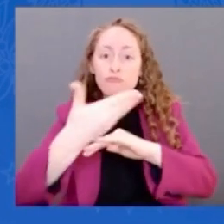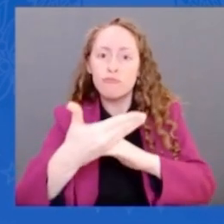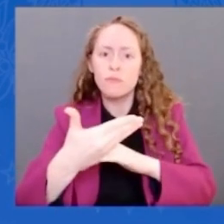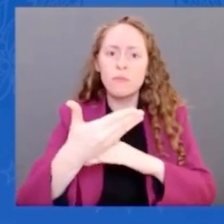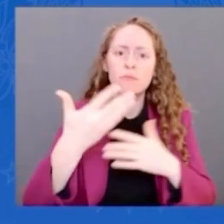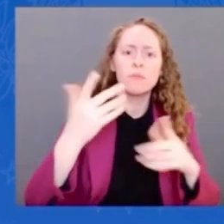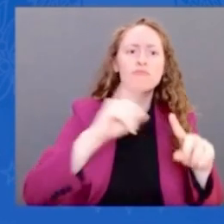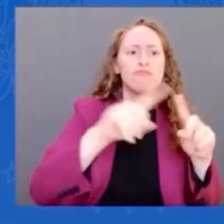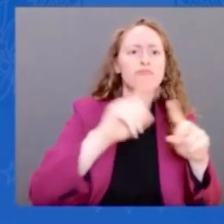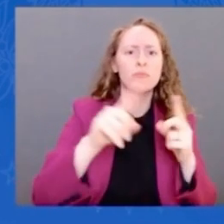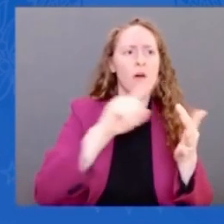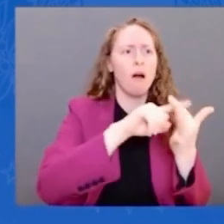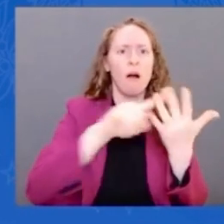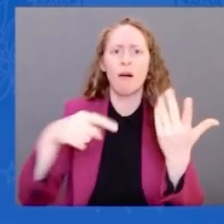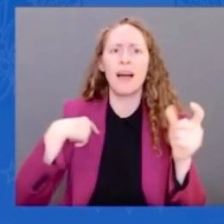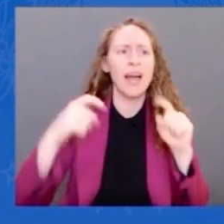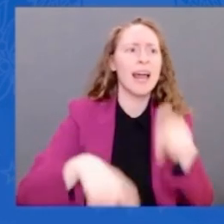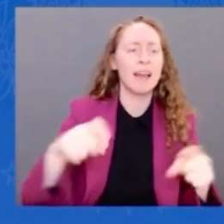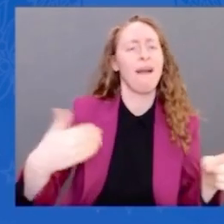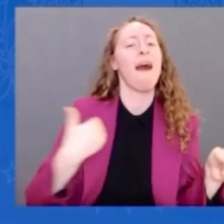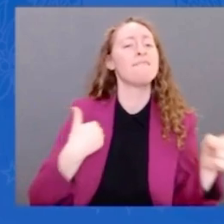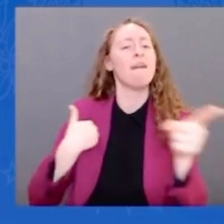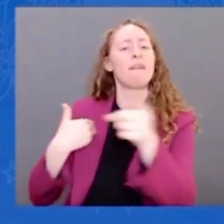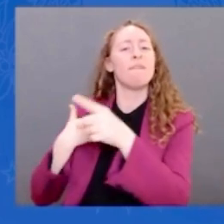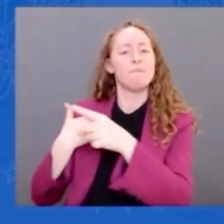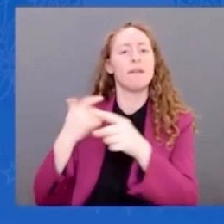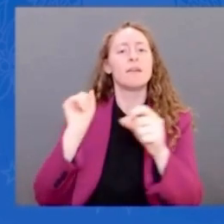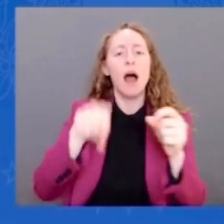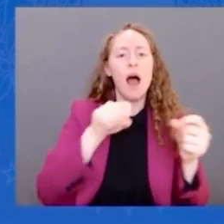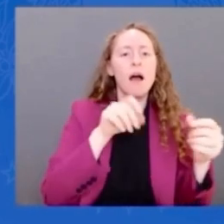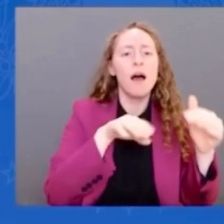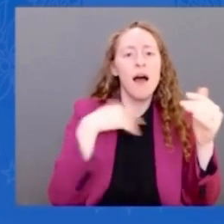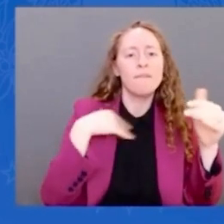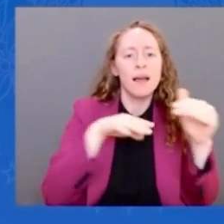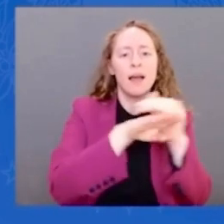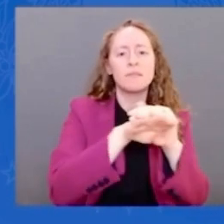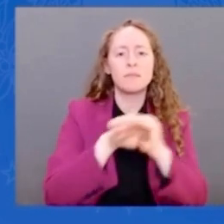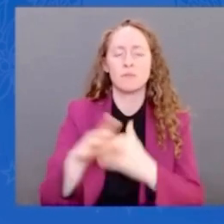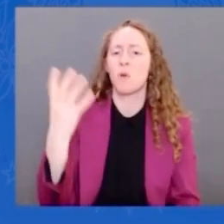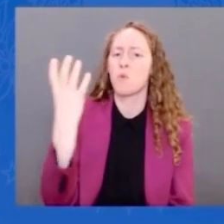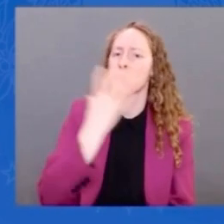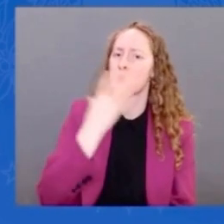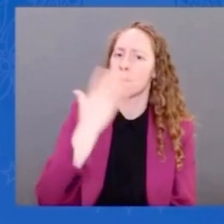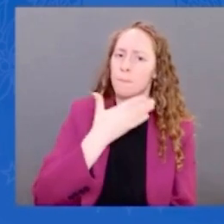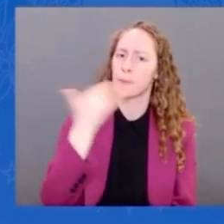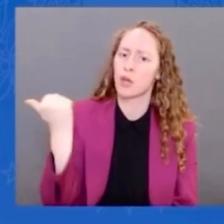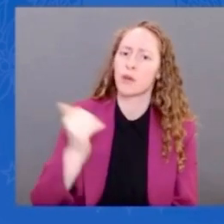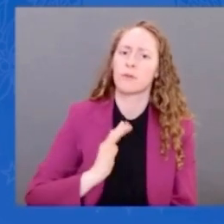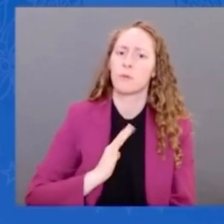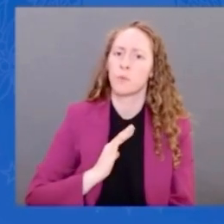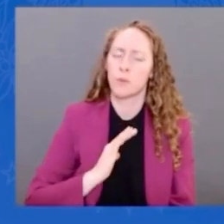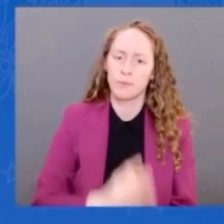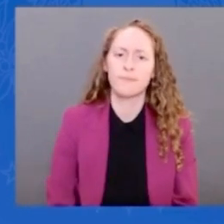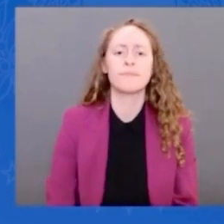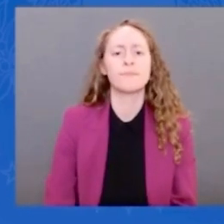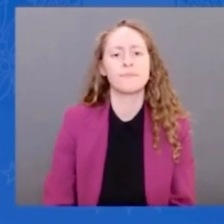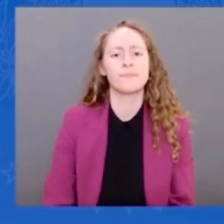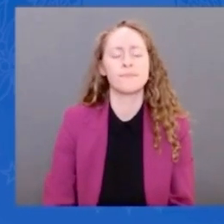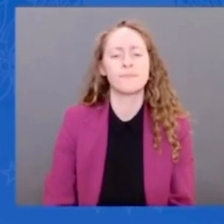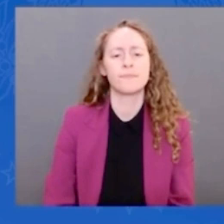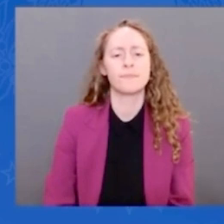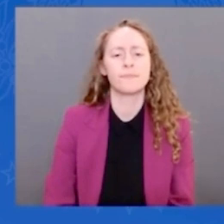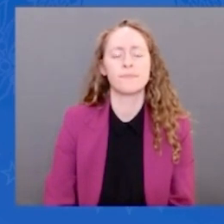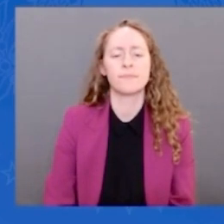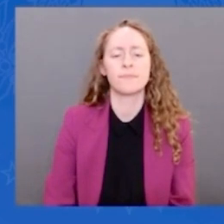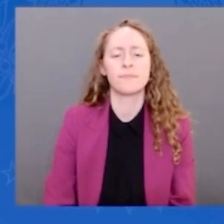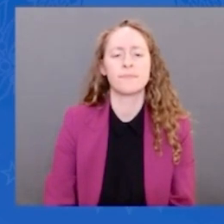been upgraded to even faster speed, with the Internet Essentials Plus program, we all